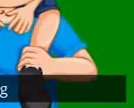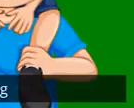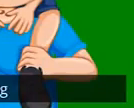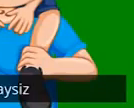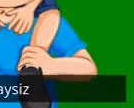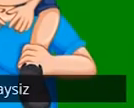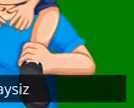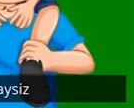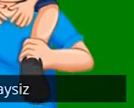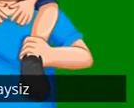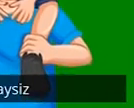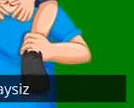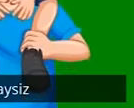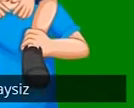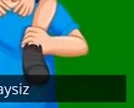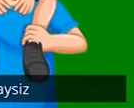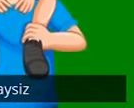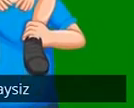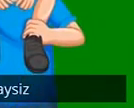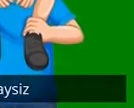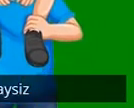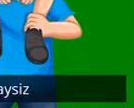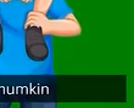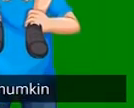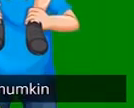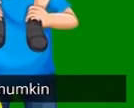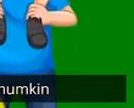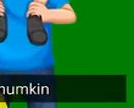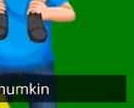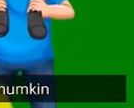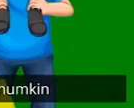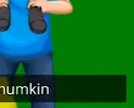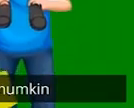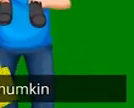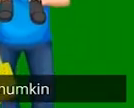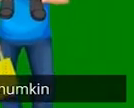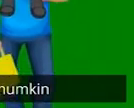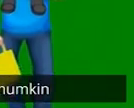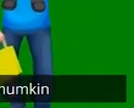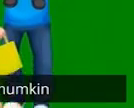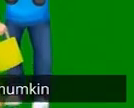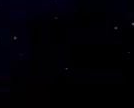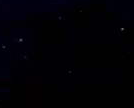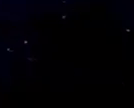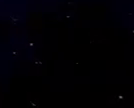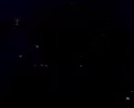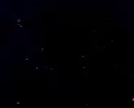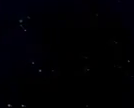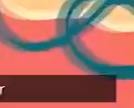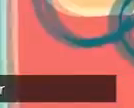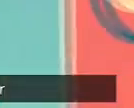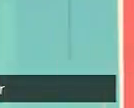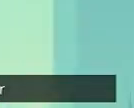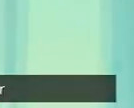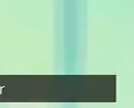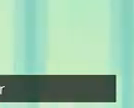your future. You never know what suggestions they may come up with. You may also find something that you can help them with. Meet new people.